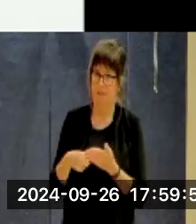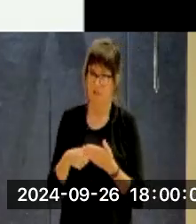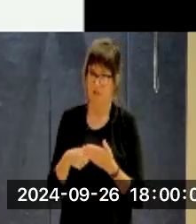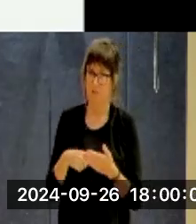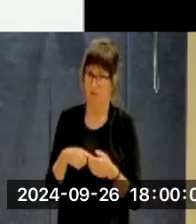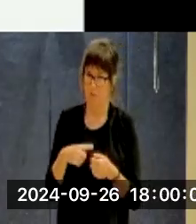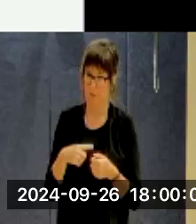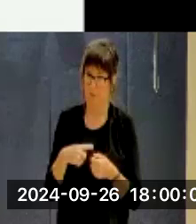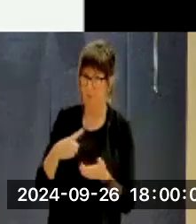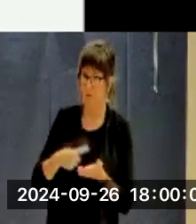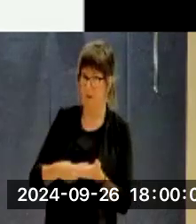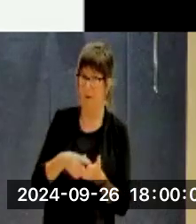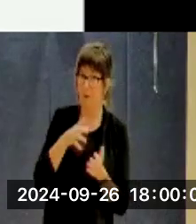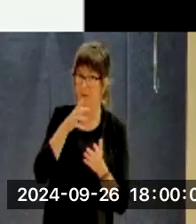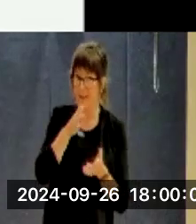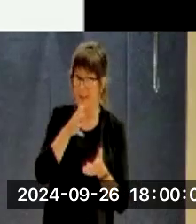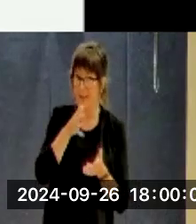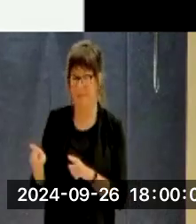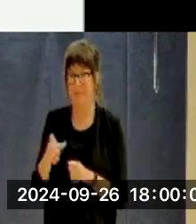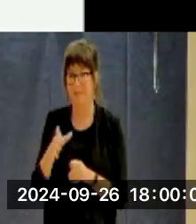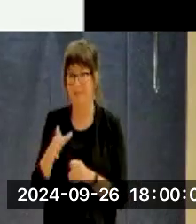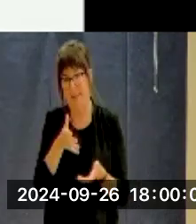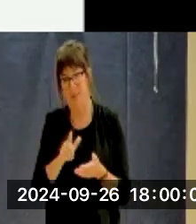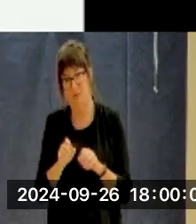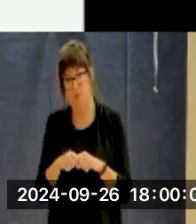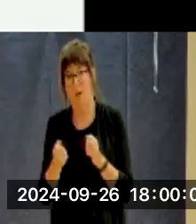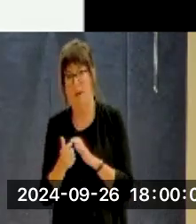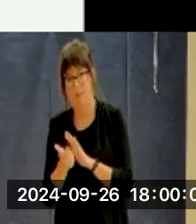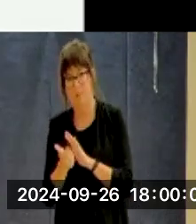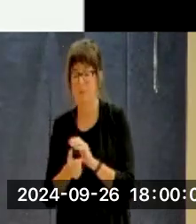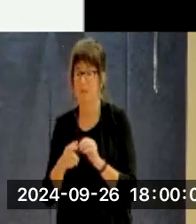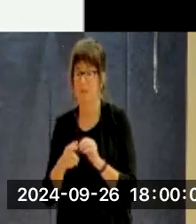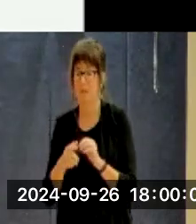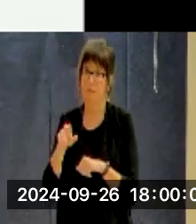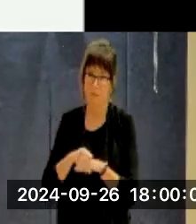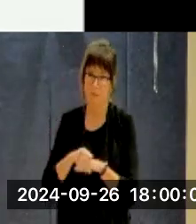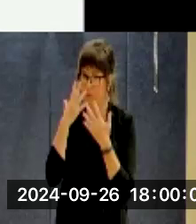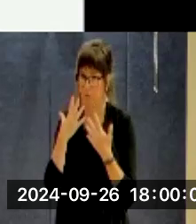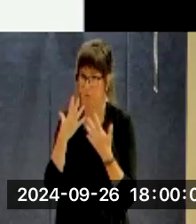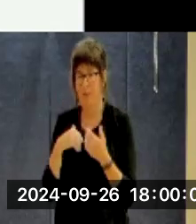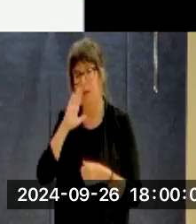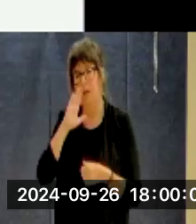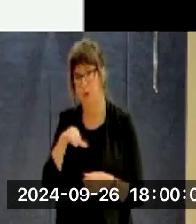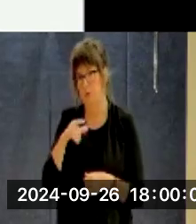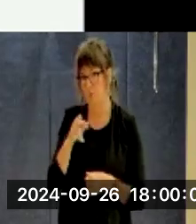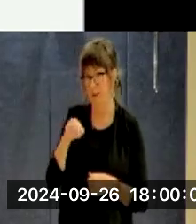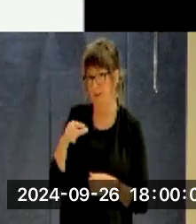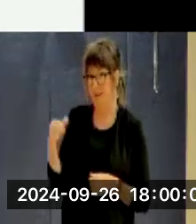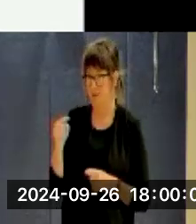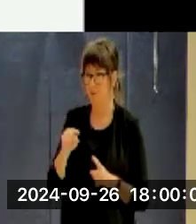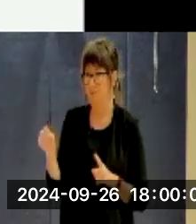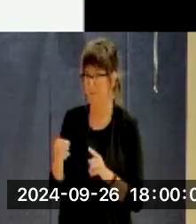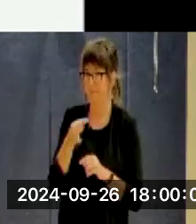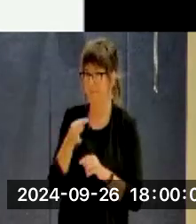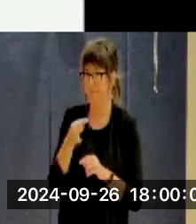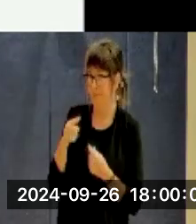we talk about hate incidents and hate crimes. And unfortunately, and I know, Greg and others who are experts on the